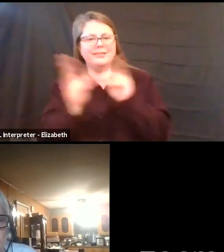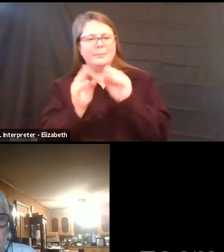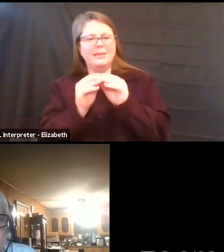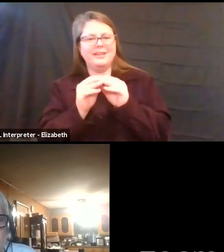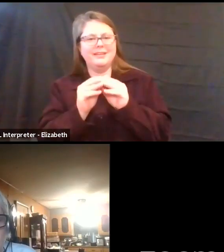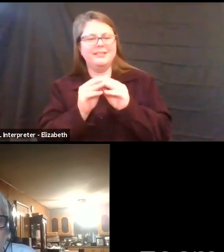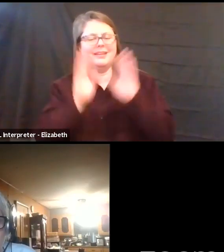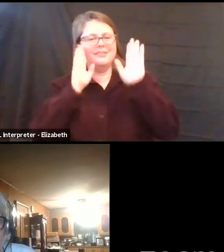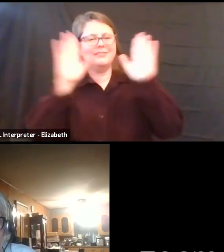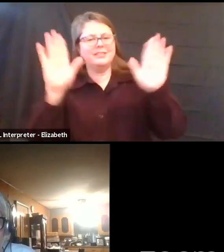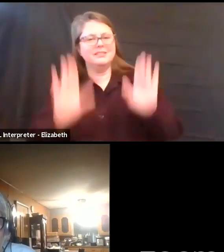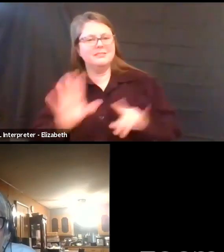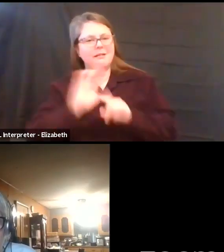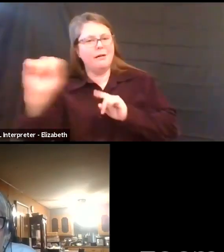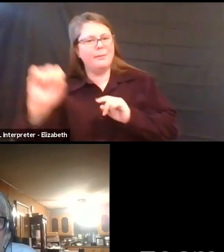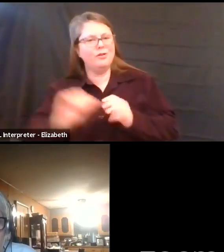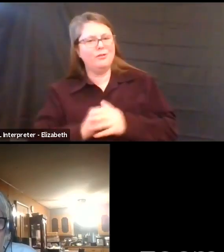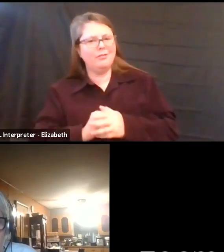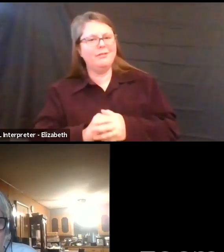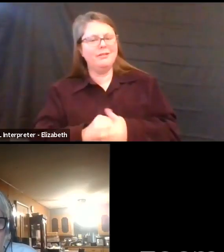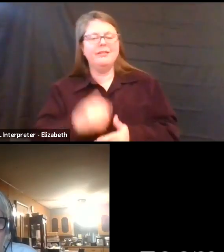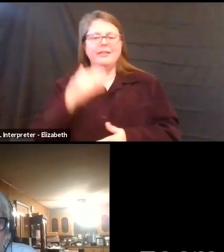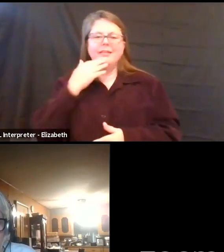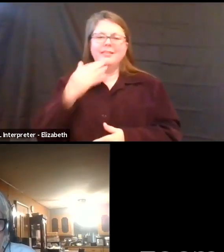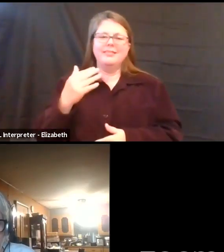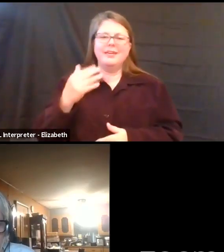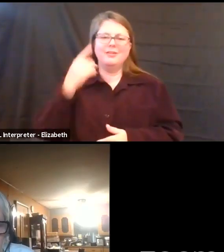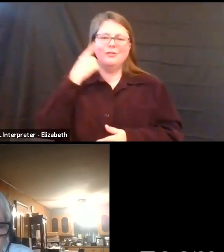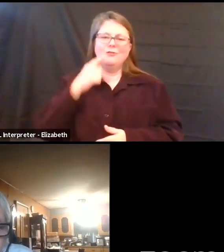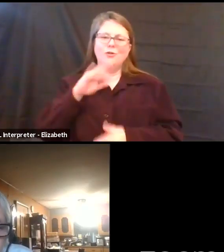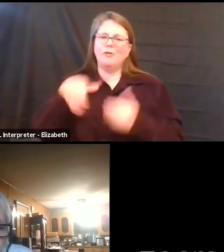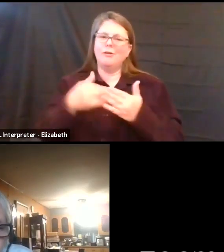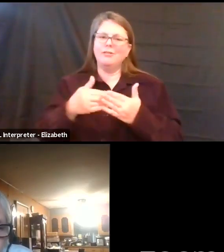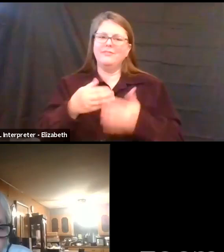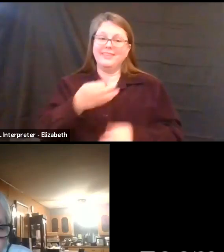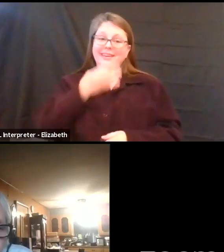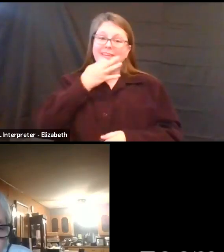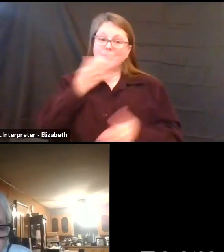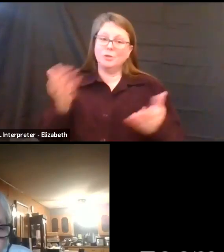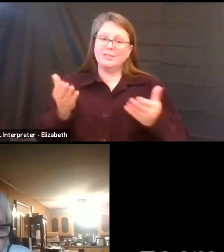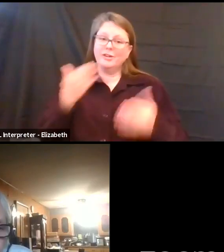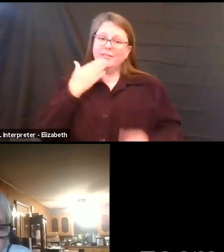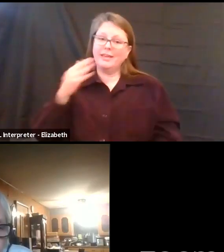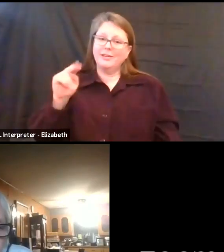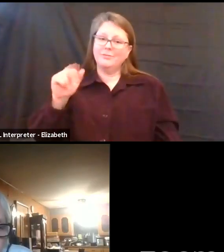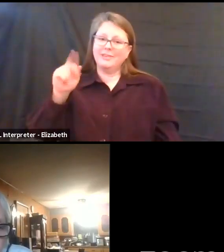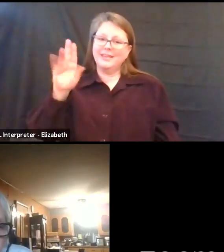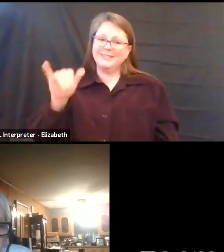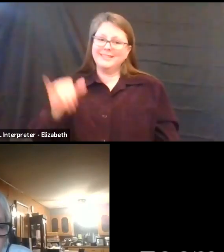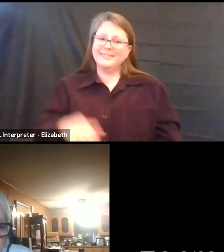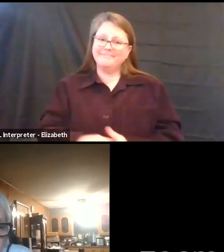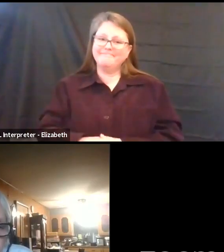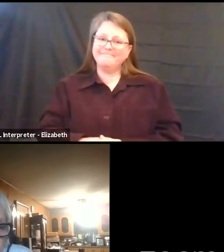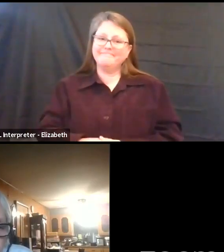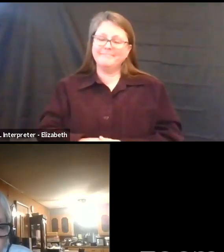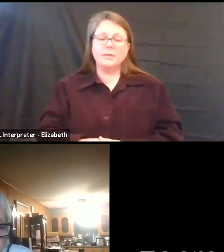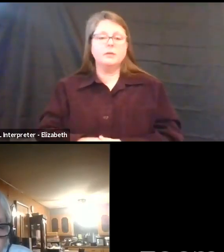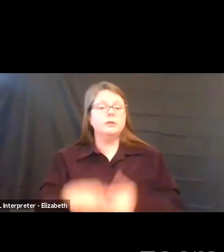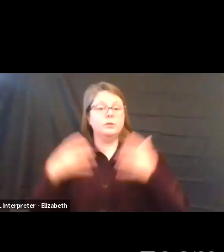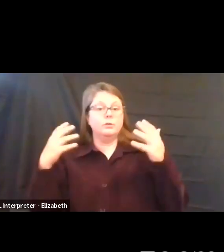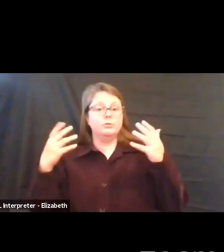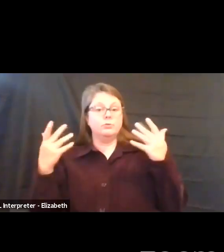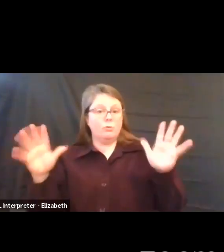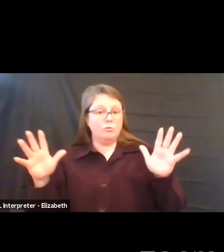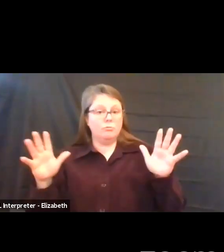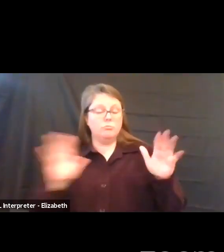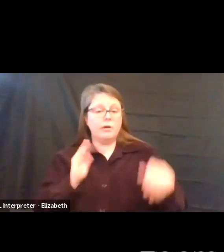experts that we have here. Thank you, Nancy, for being here. So with that, we have run through our formal